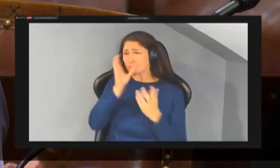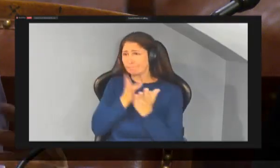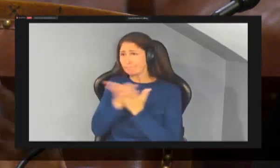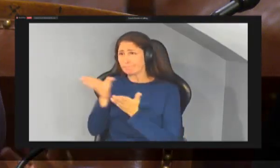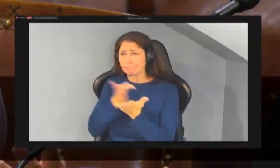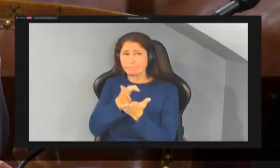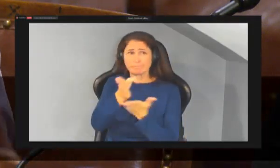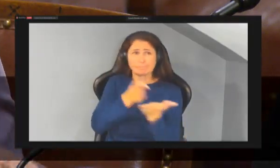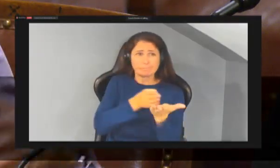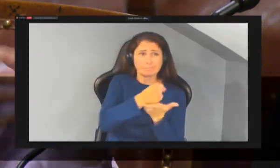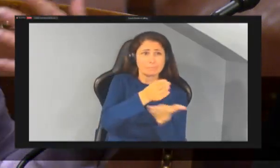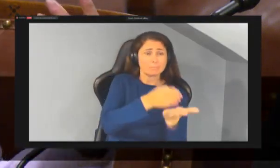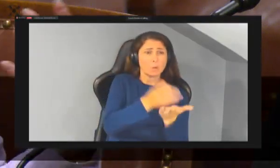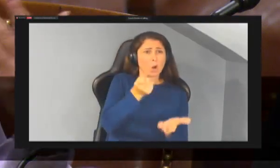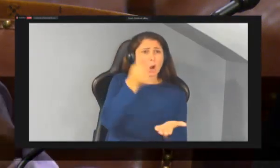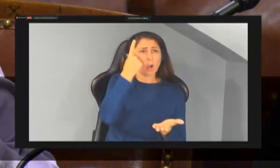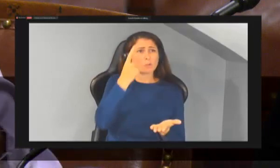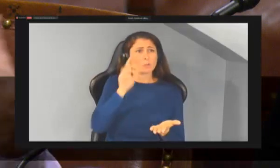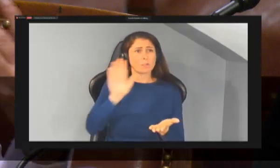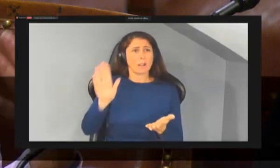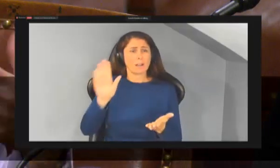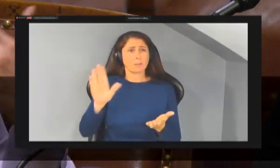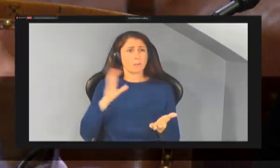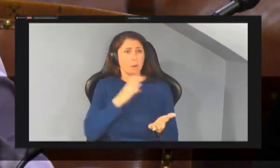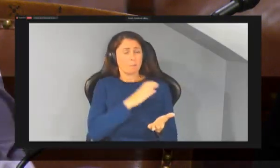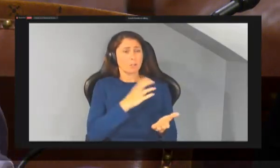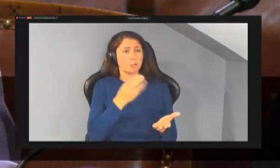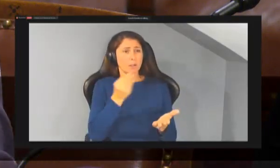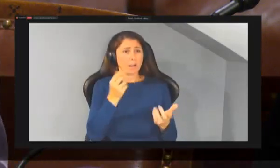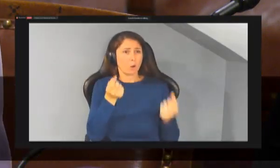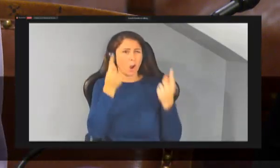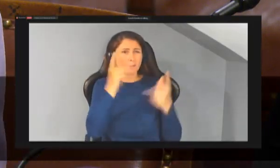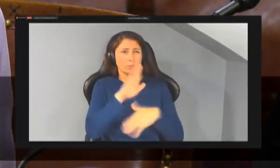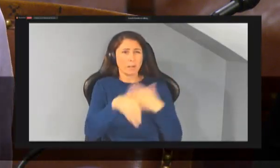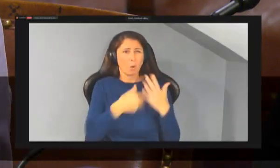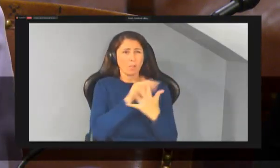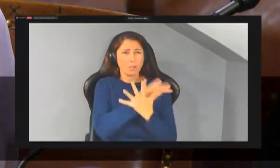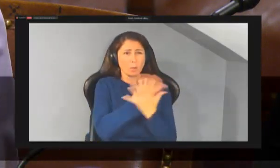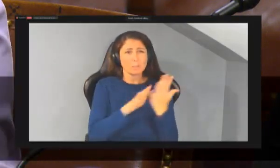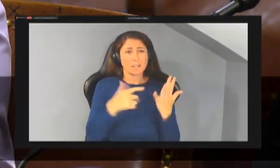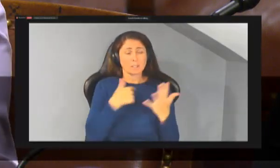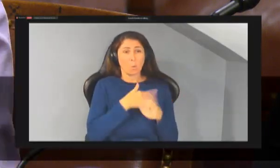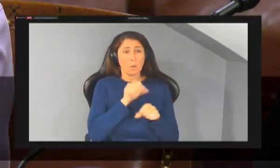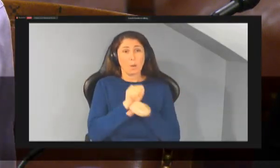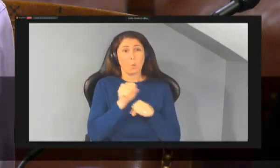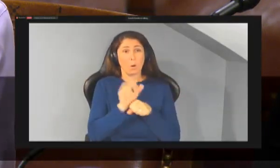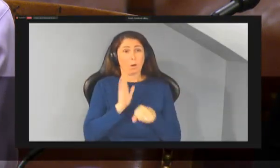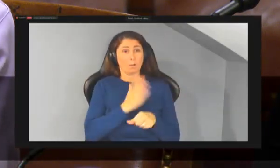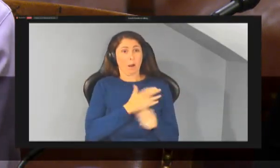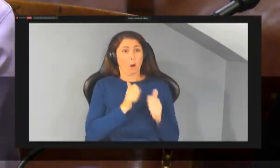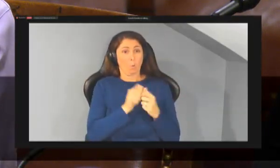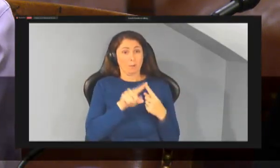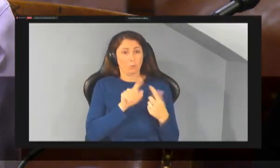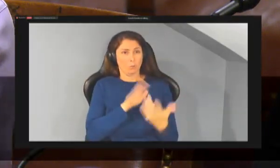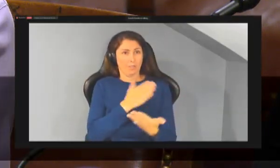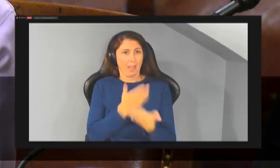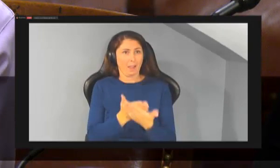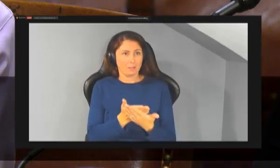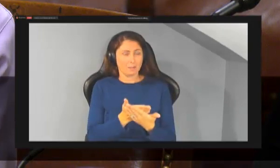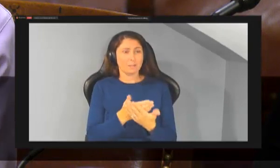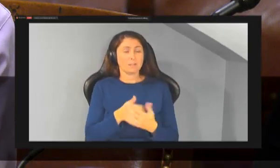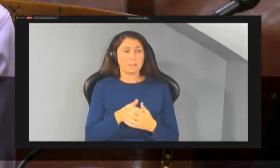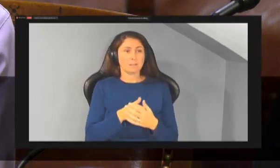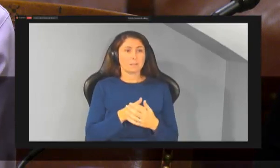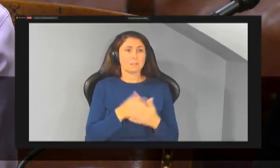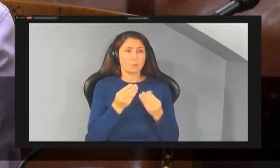what the Game Commission required and began to understand all of those things. So we kind of worked our way to that solution